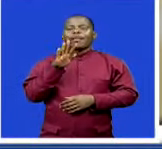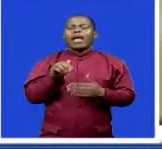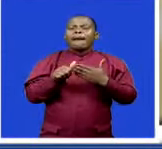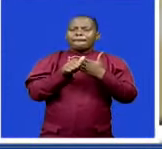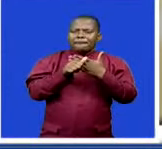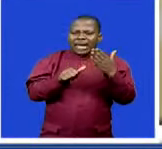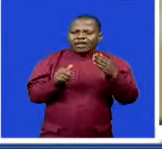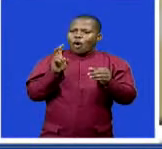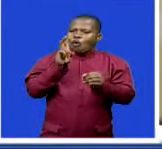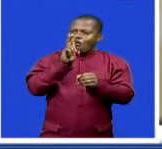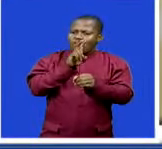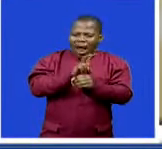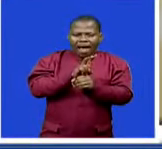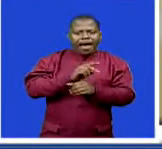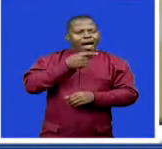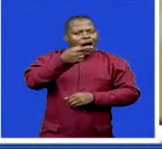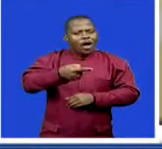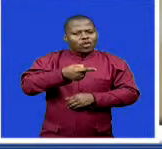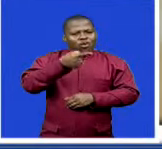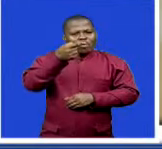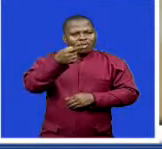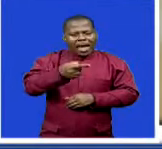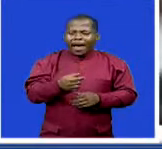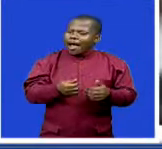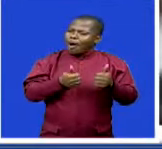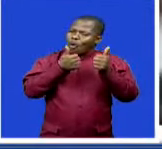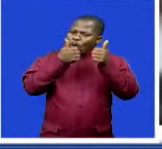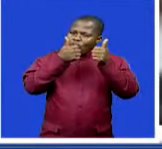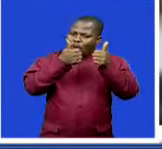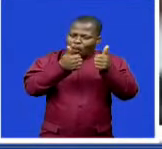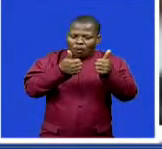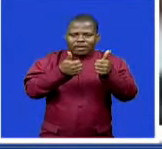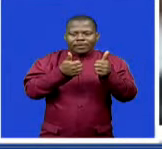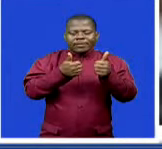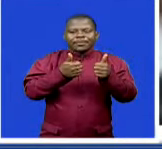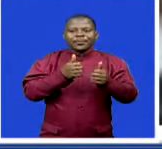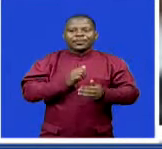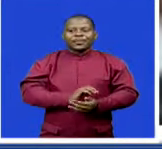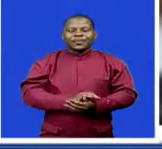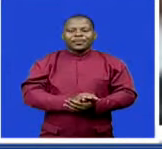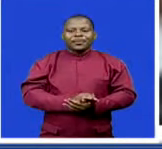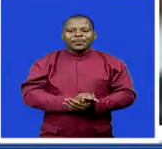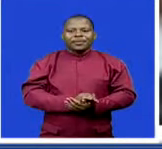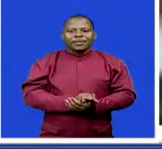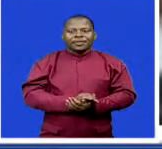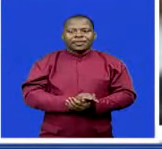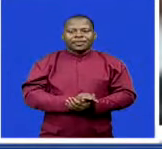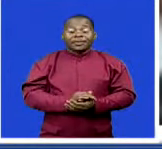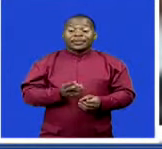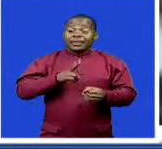1 month. If you will extend beyond a month, that will be great